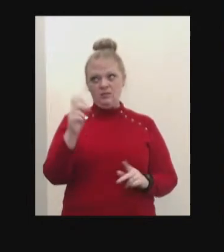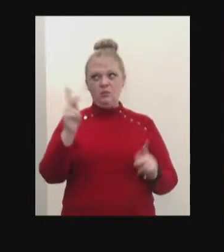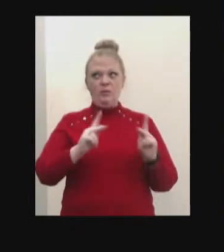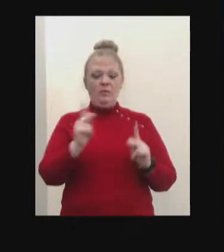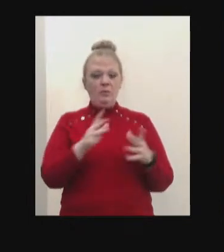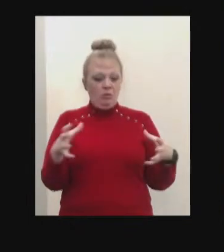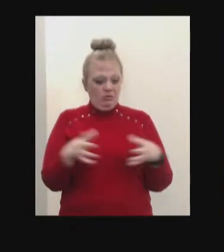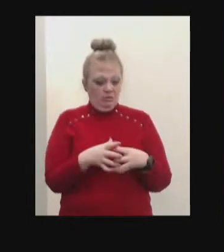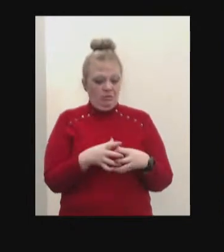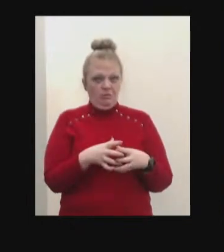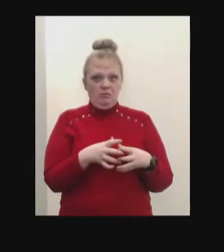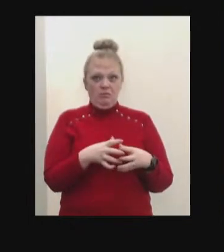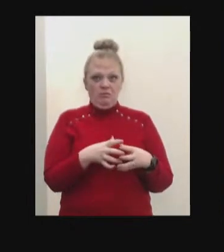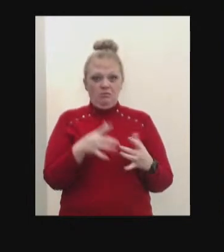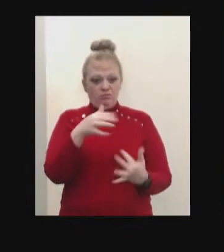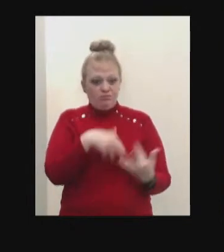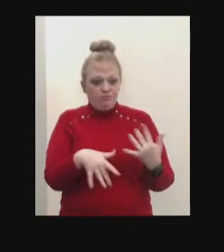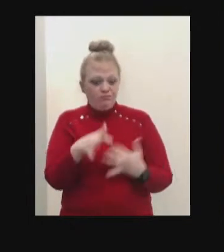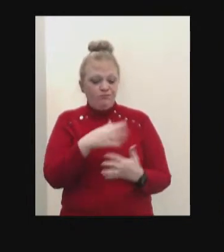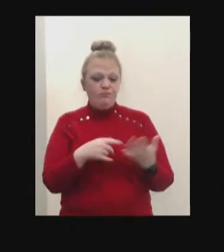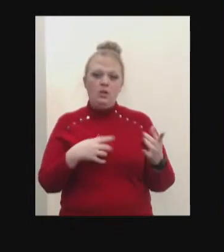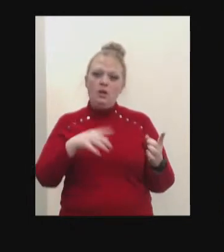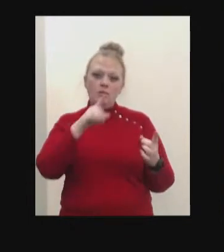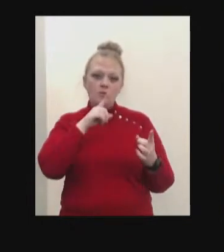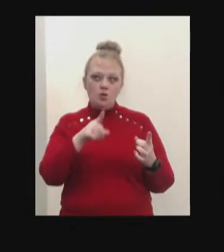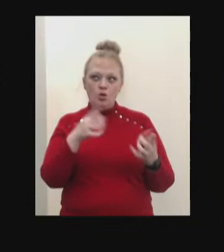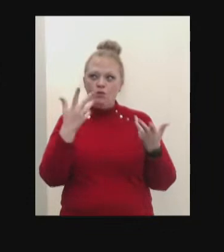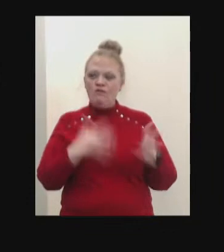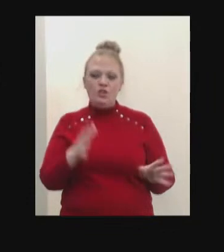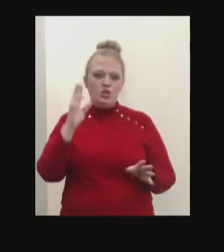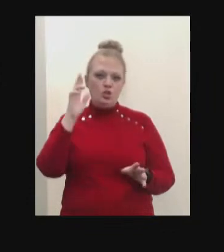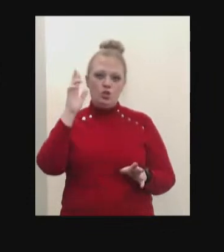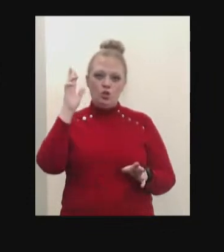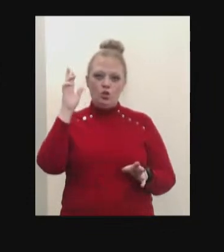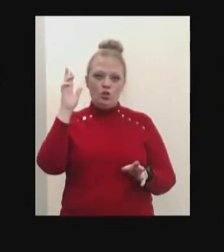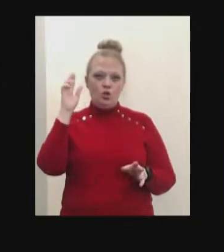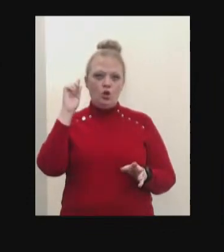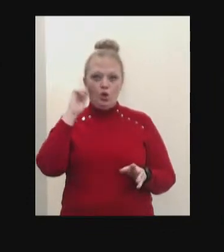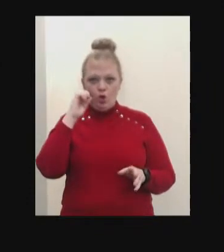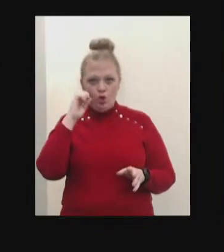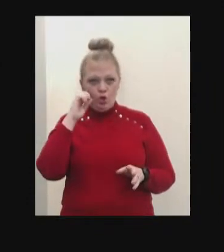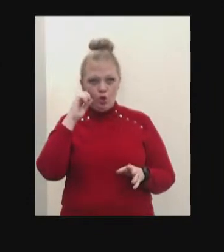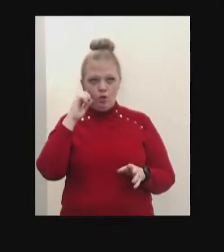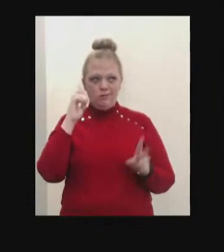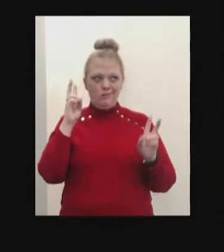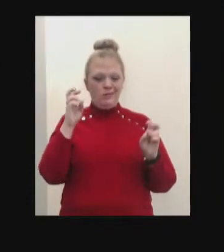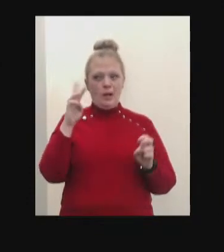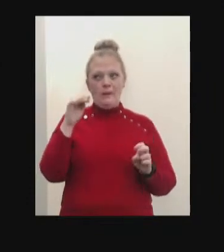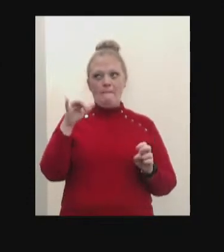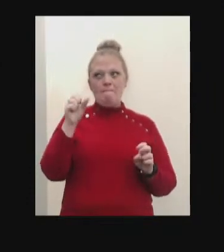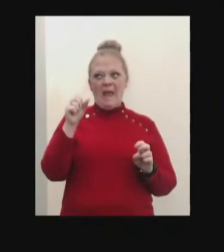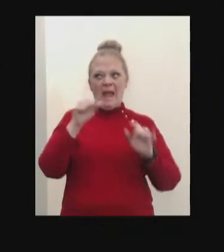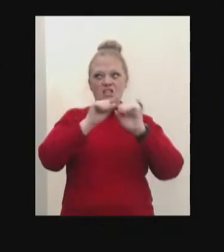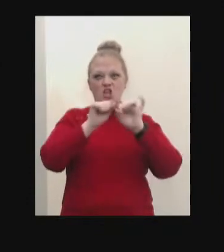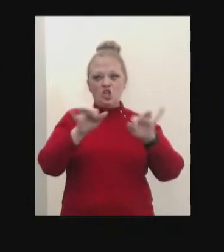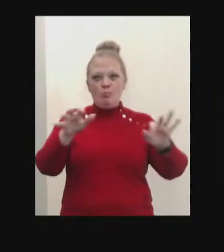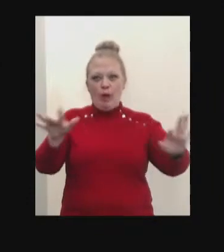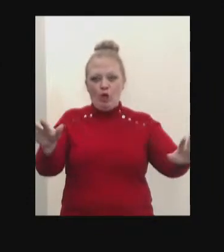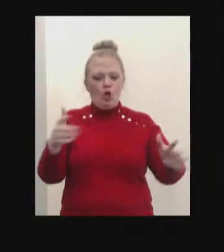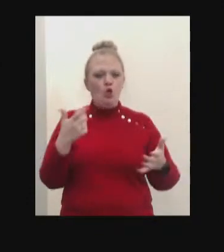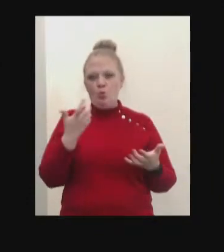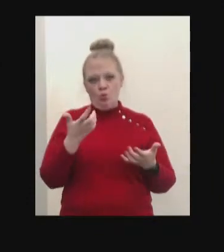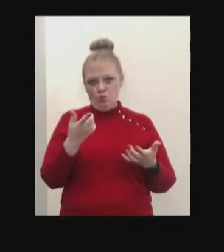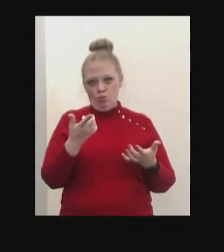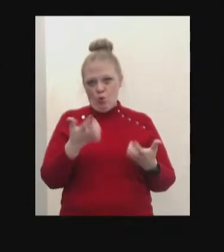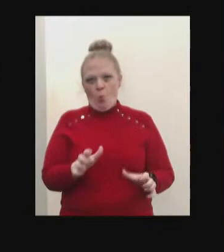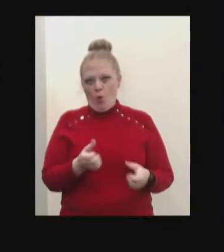groups. And I'm sure you've all heard of these mass spreader events. I mean, you don't want to be the cause of one of these events among your